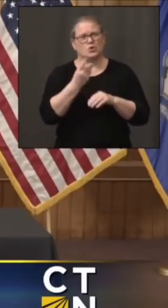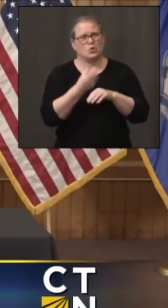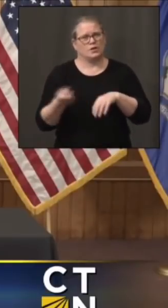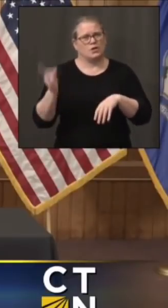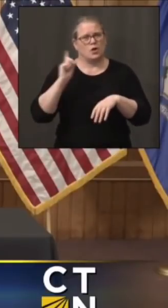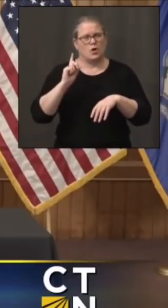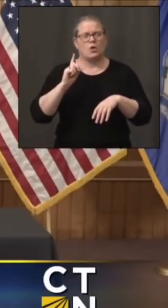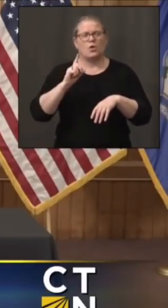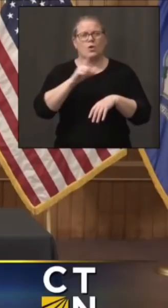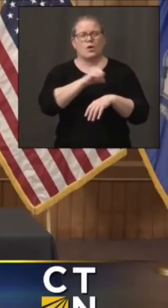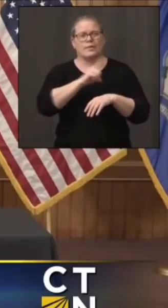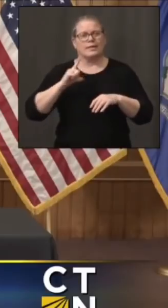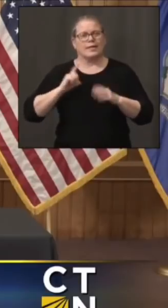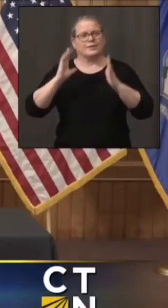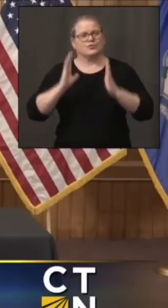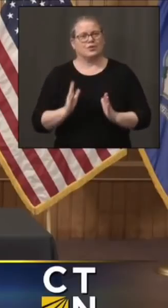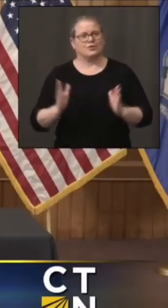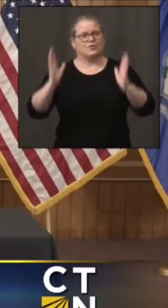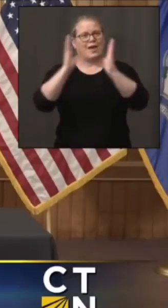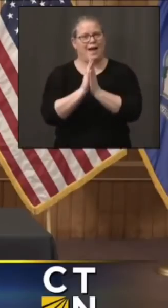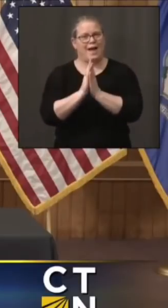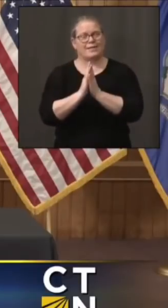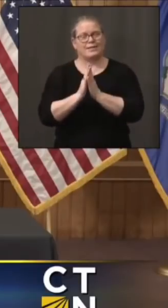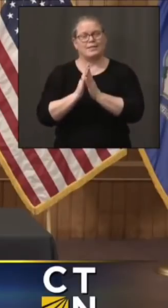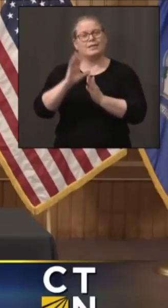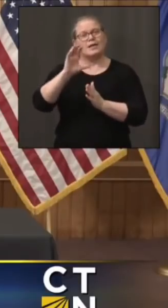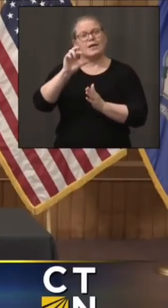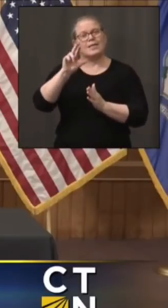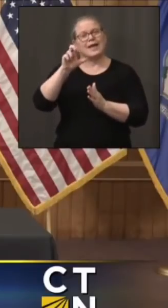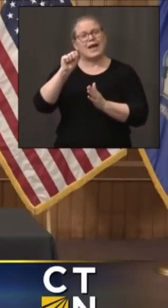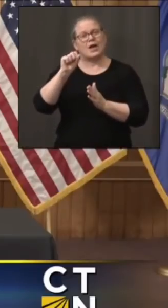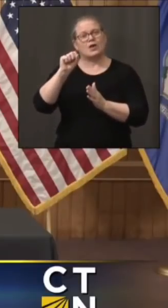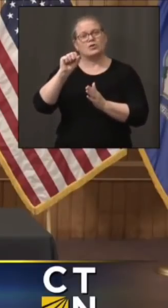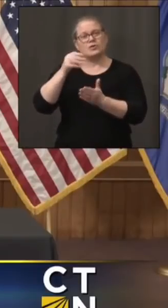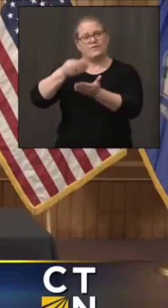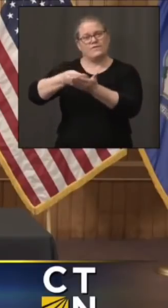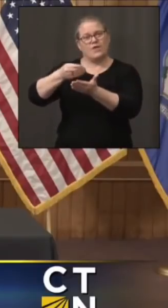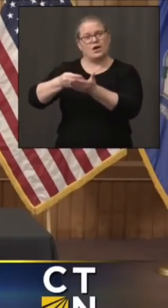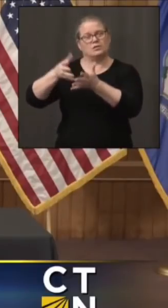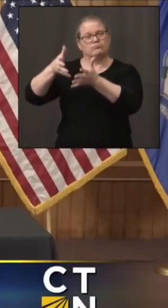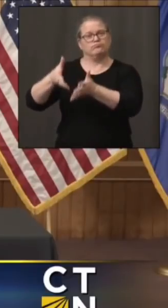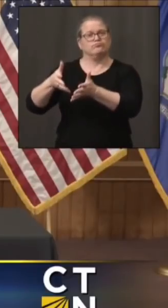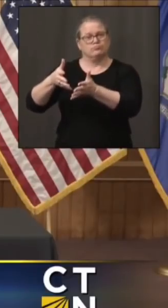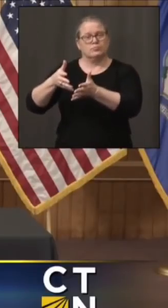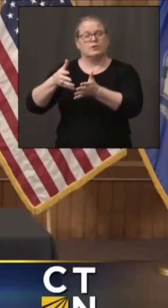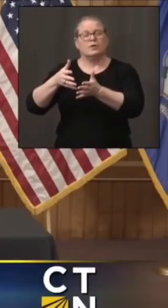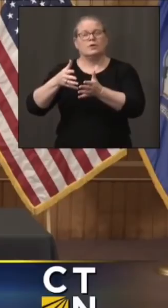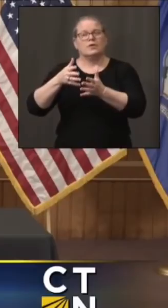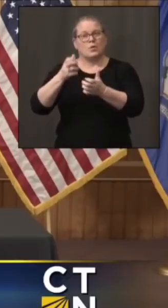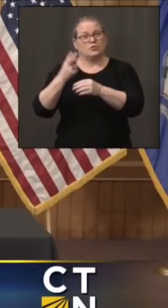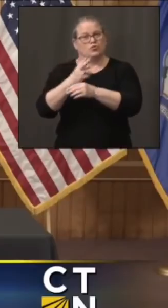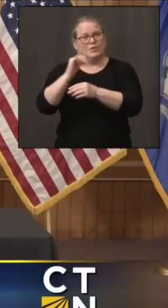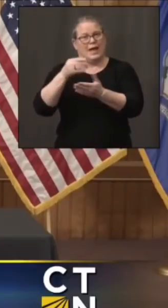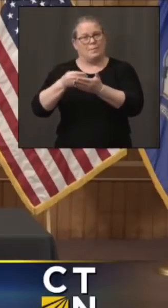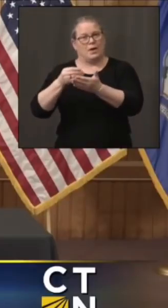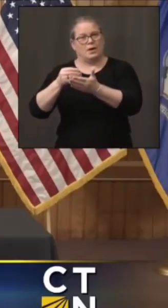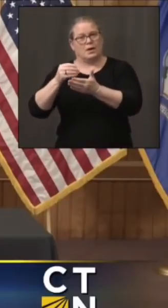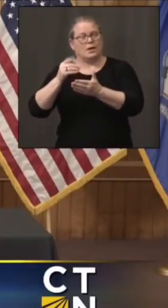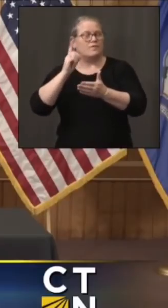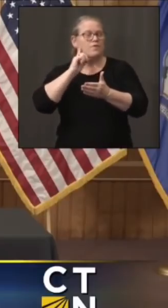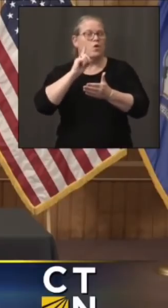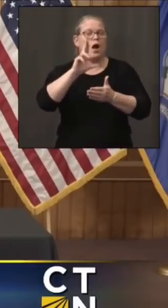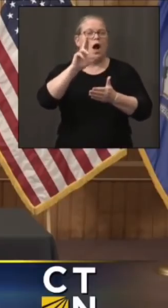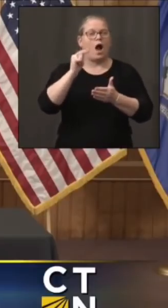remaining CARES Act funds to prop up the unemployment trust fund. At the time, you weren't a fan of the idea. I wonder if